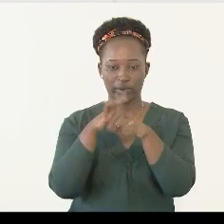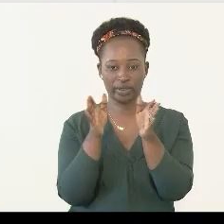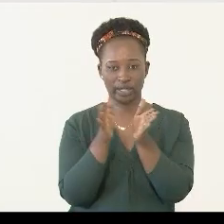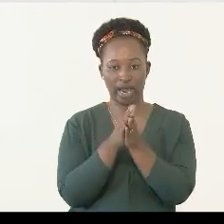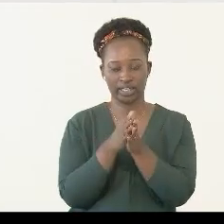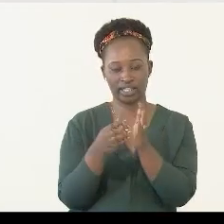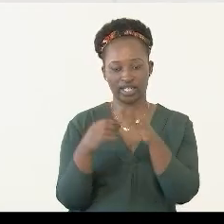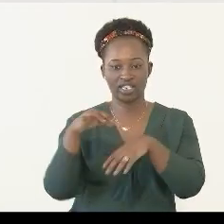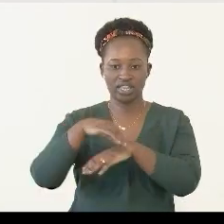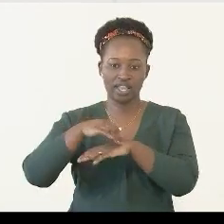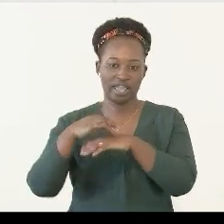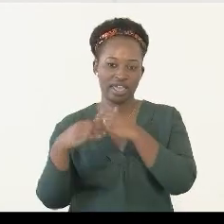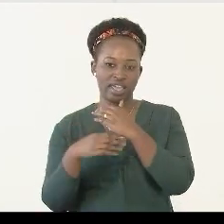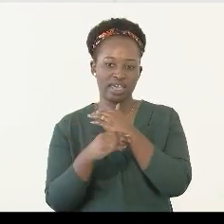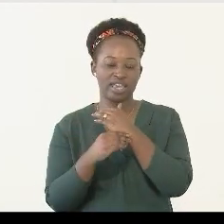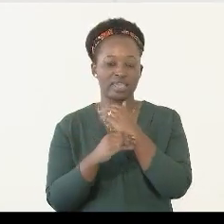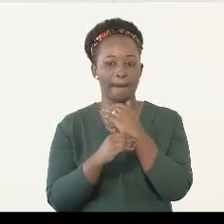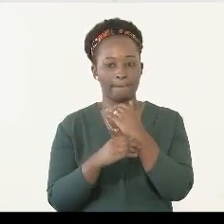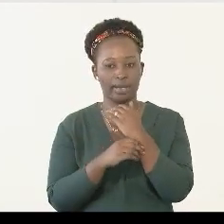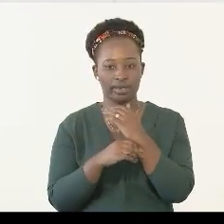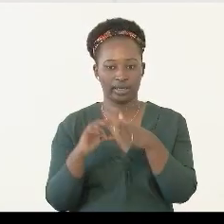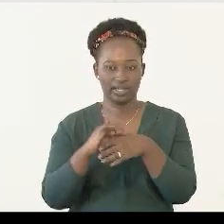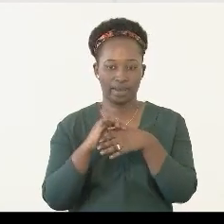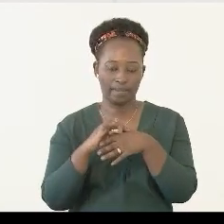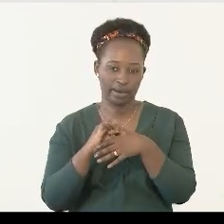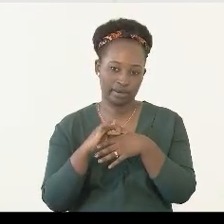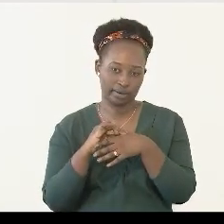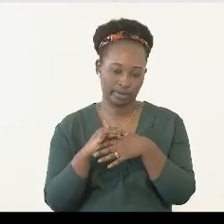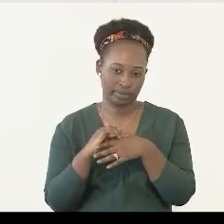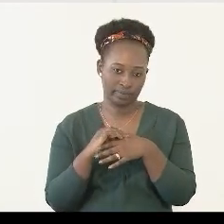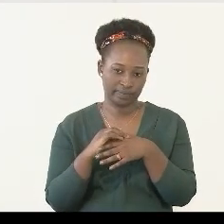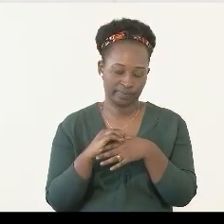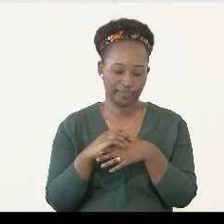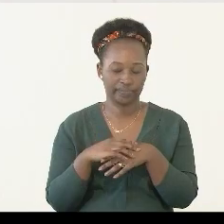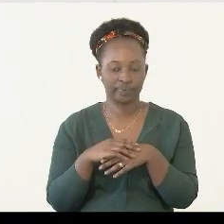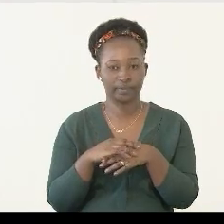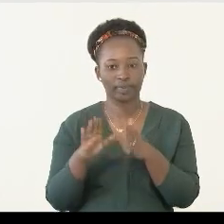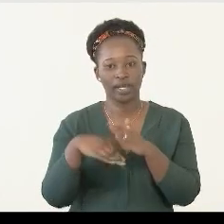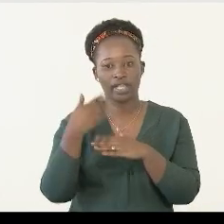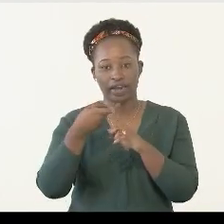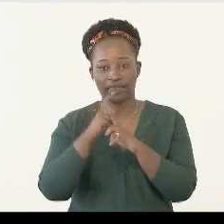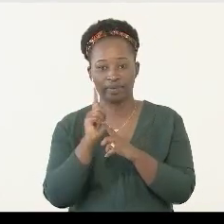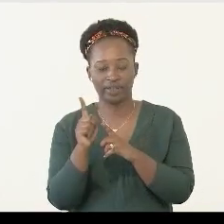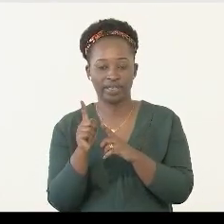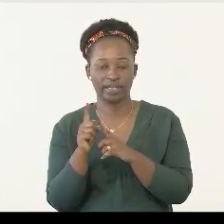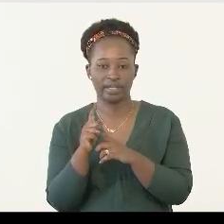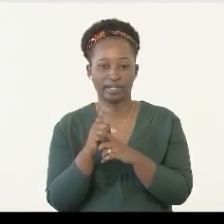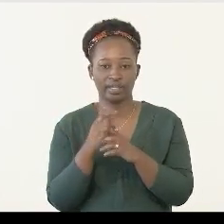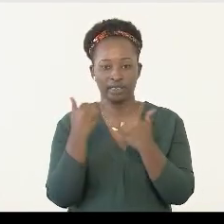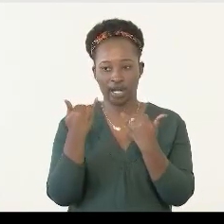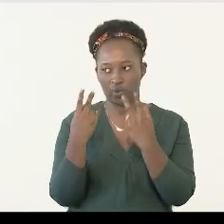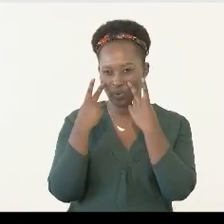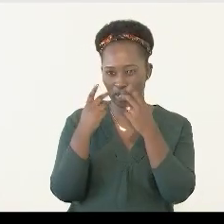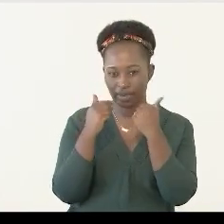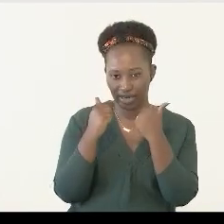a muscle. Tendon connects a muscle to a bone. Then from there, let us see